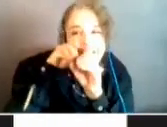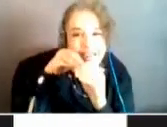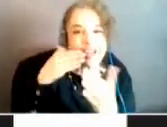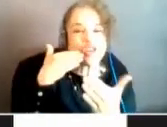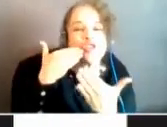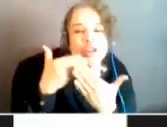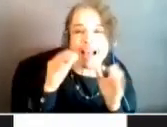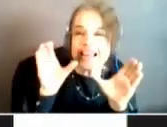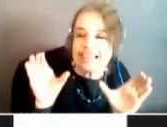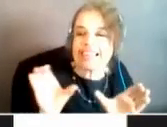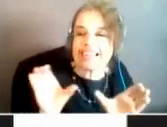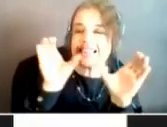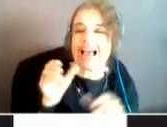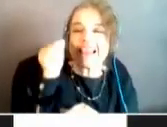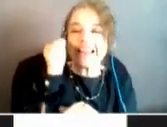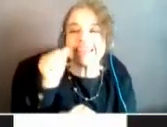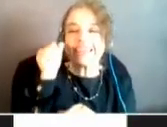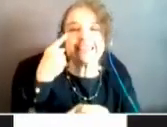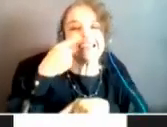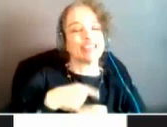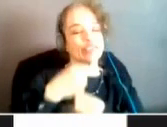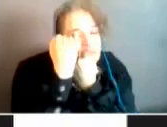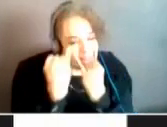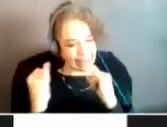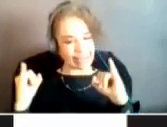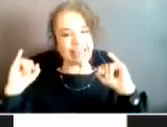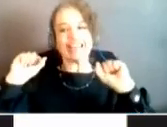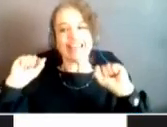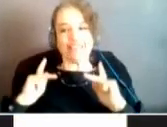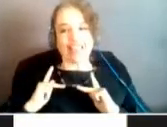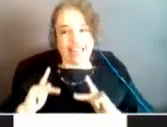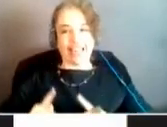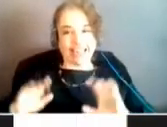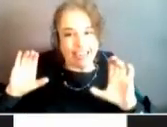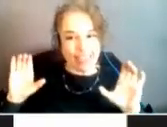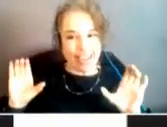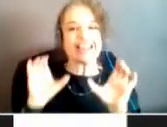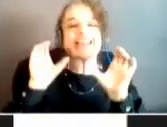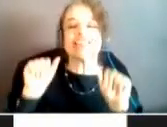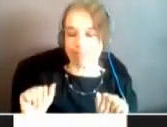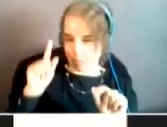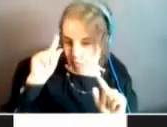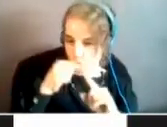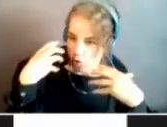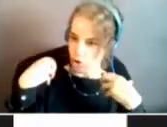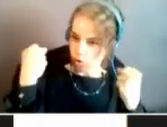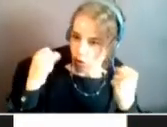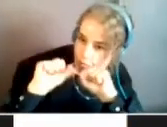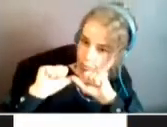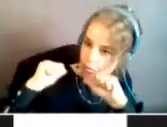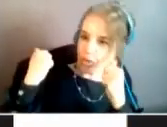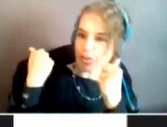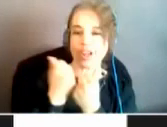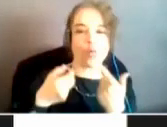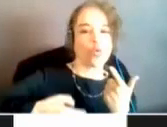as activities of daily living, independence, being physically active may have particularly strong associations with